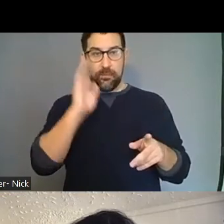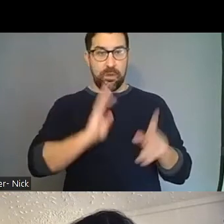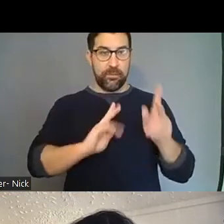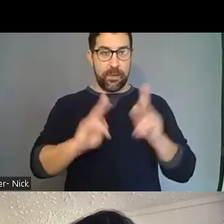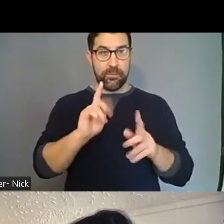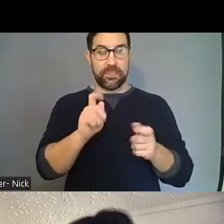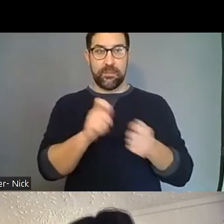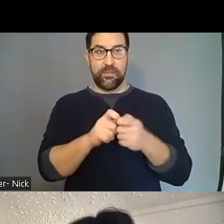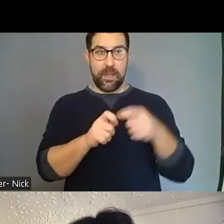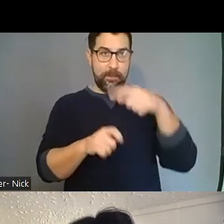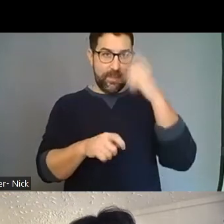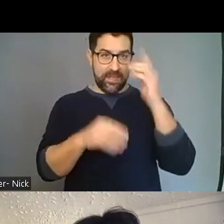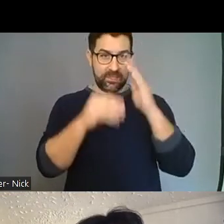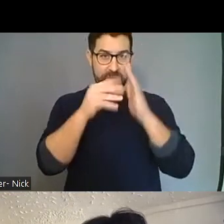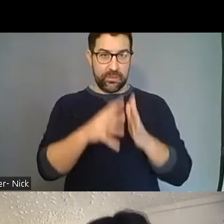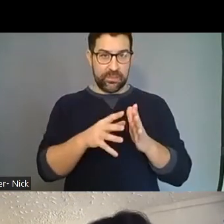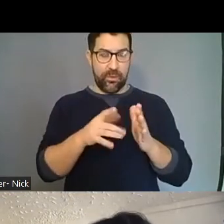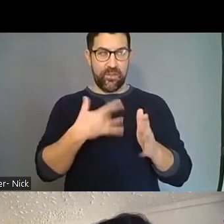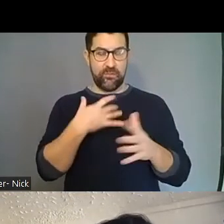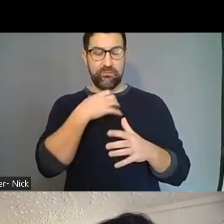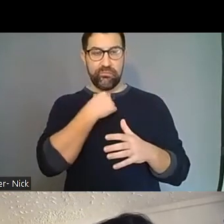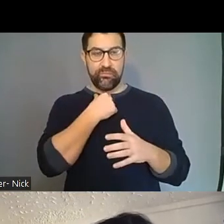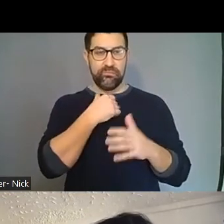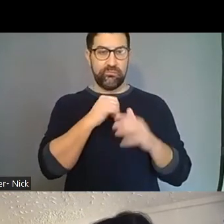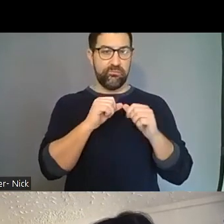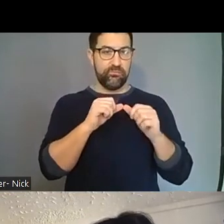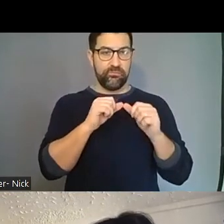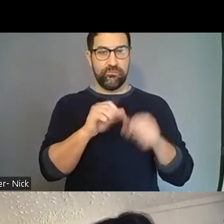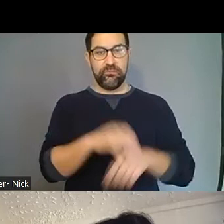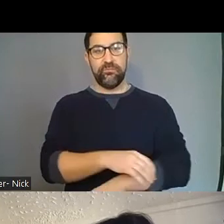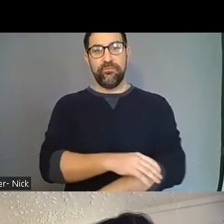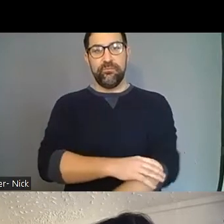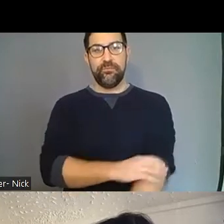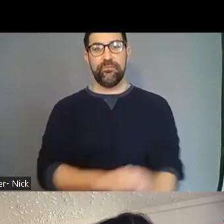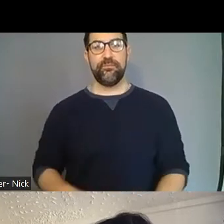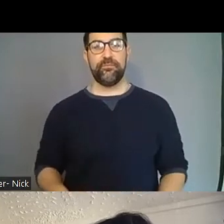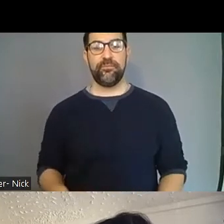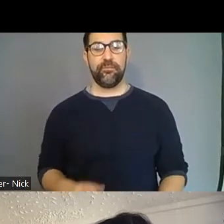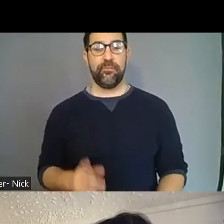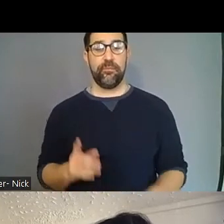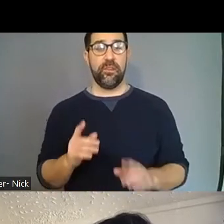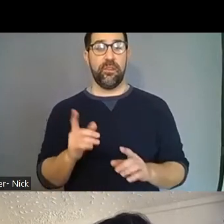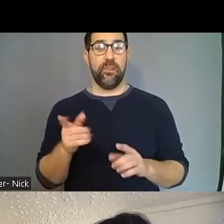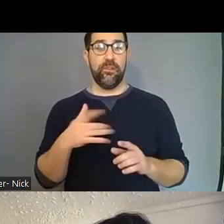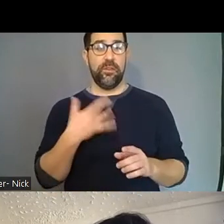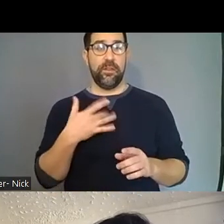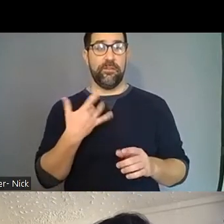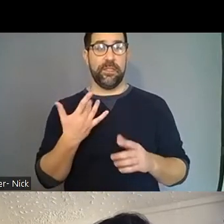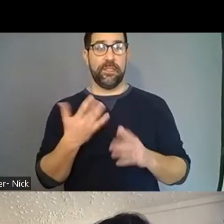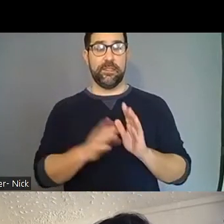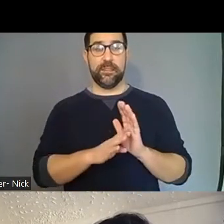Black students, right? And so just cultivating those feelings and then also